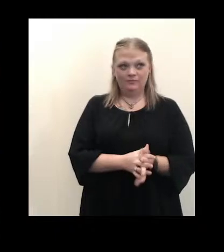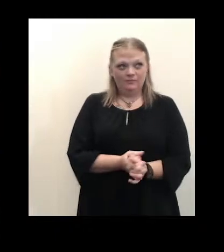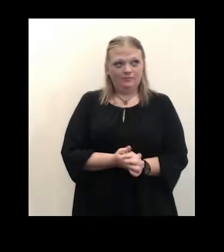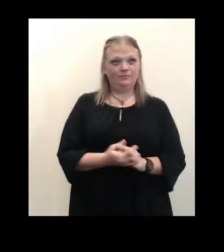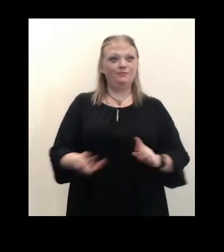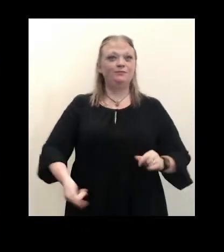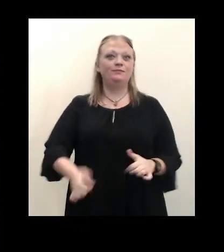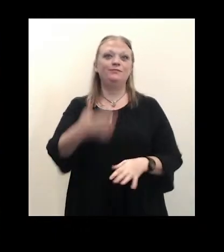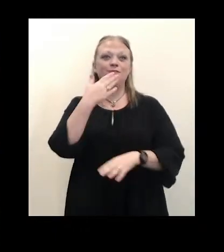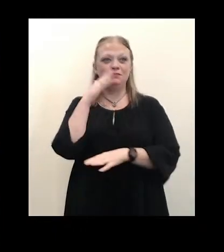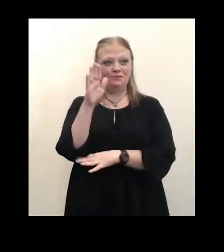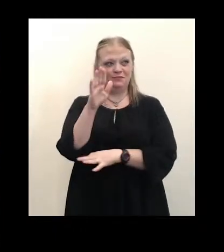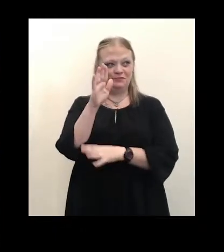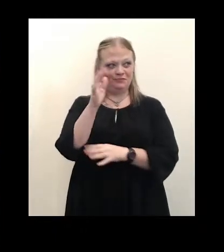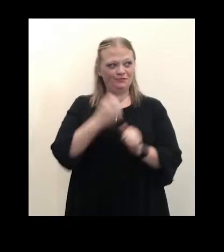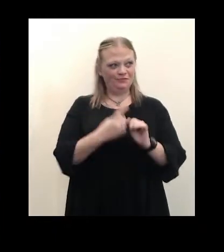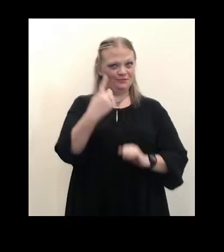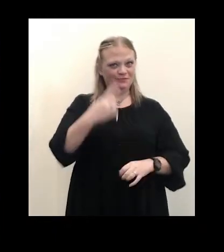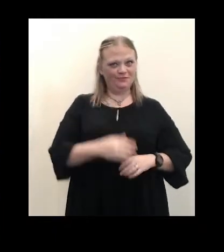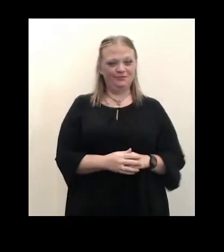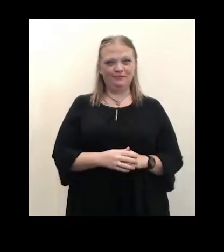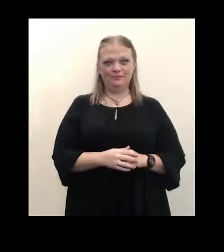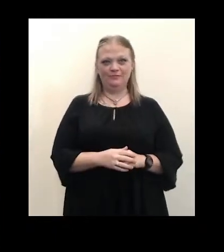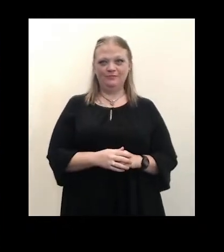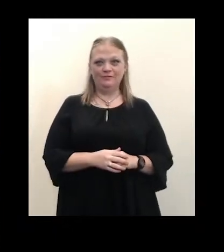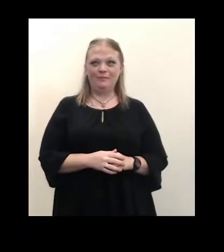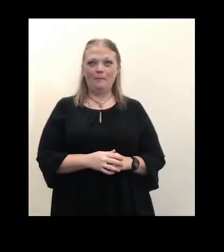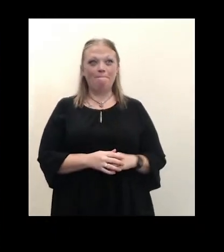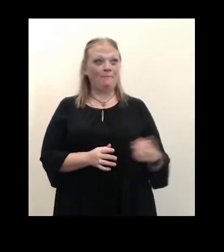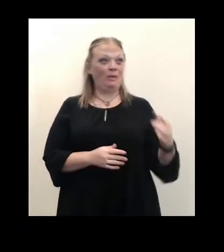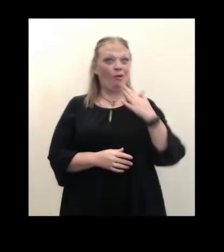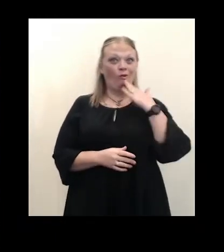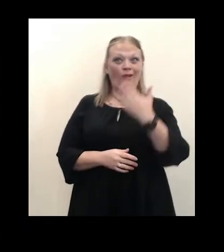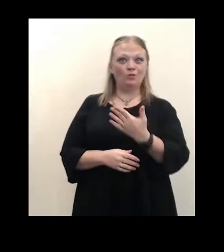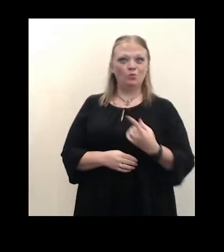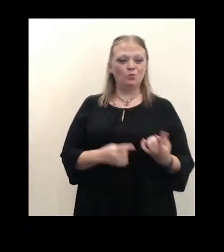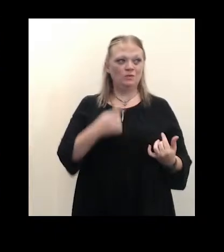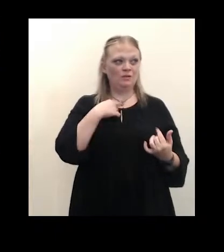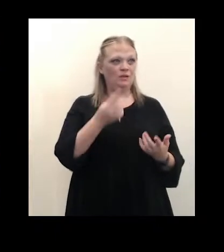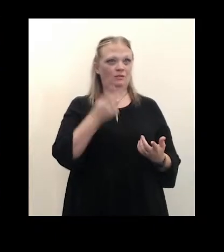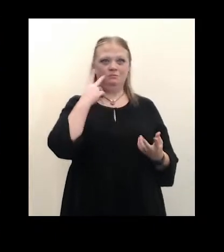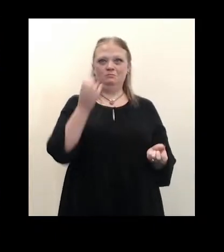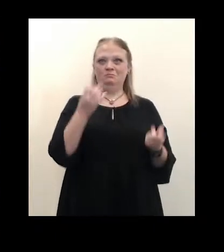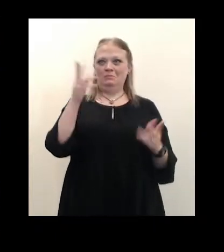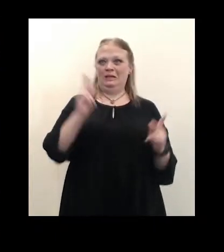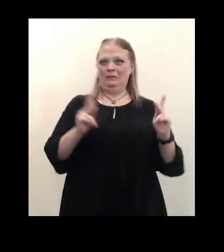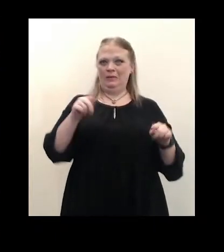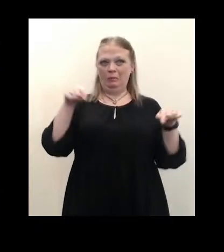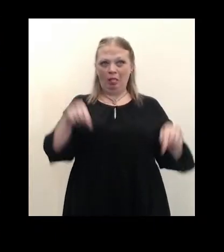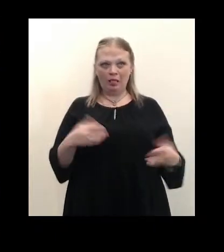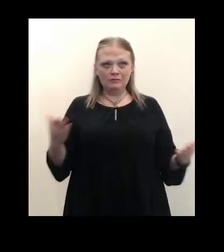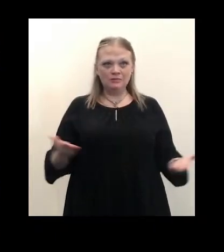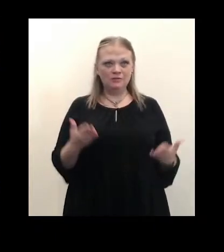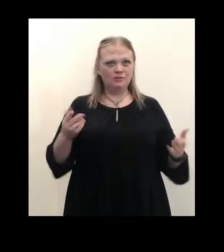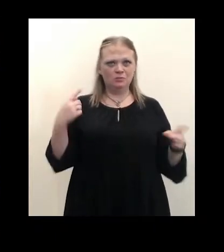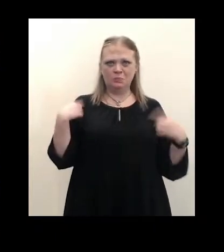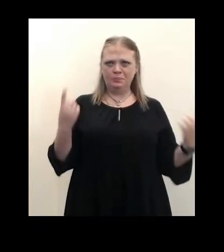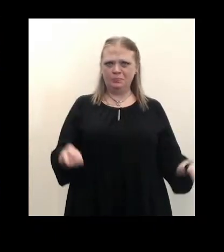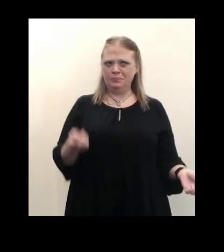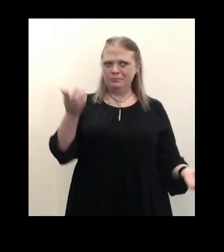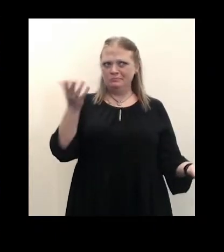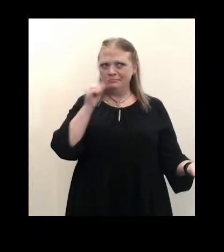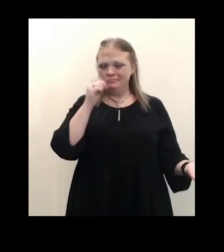Good afternoon, everyone. Glad to see quite a number of people I haven't seen in person in a while. And as we give a update